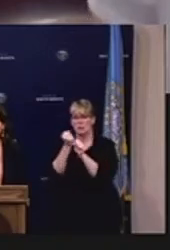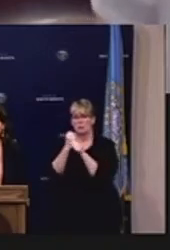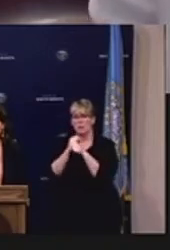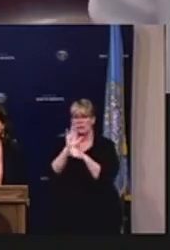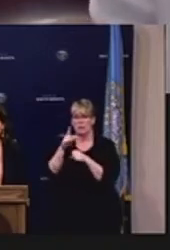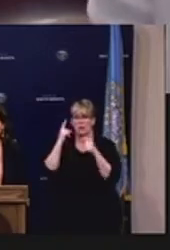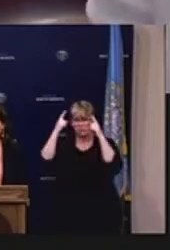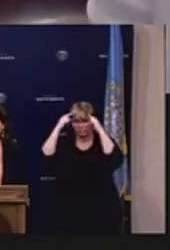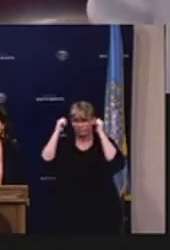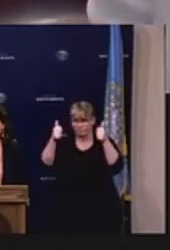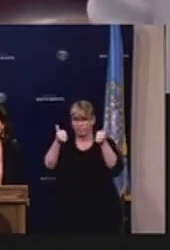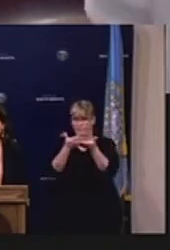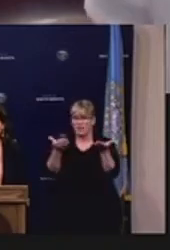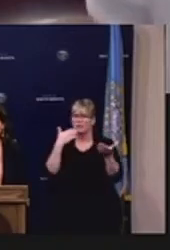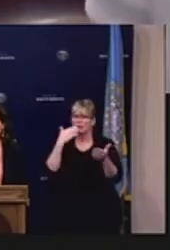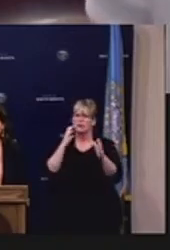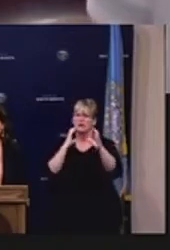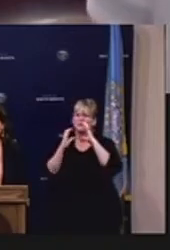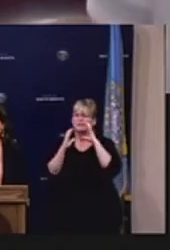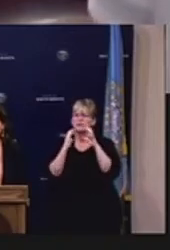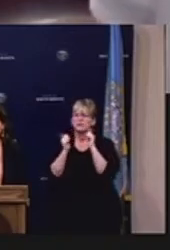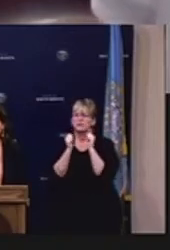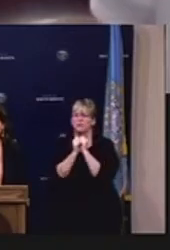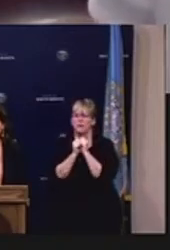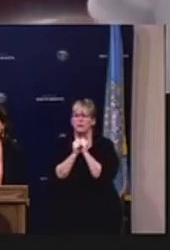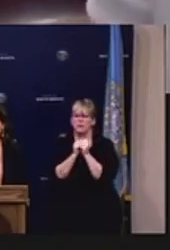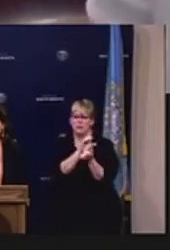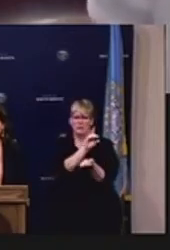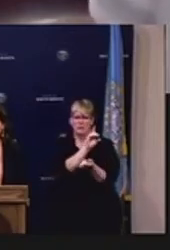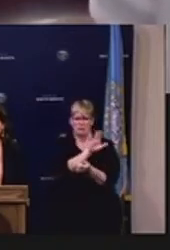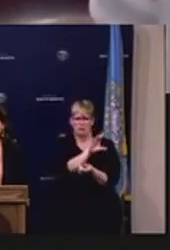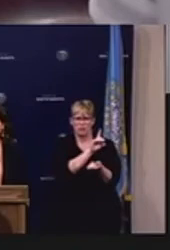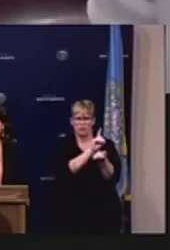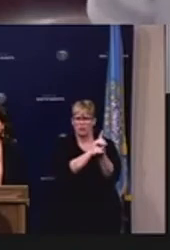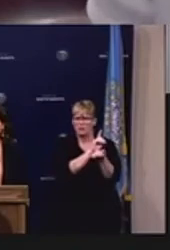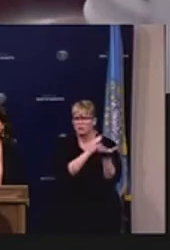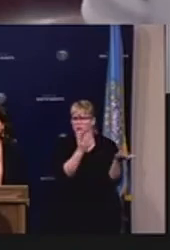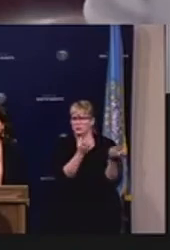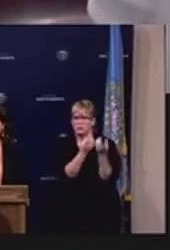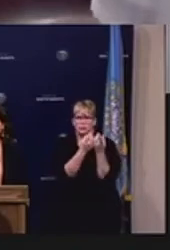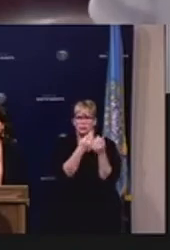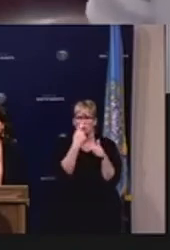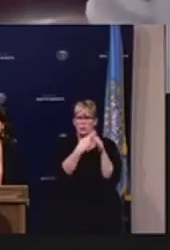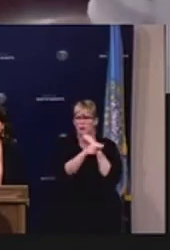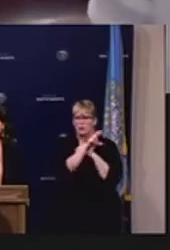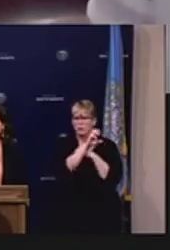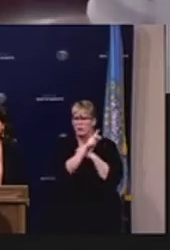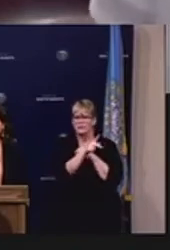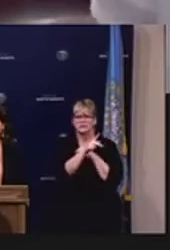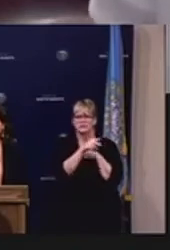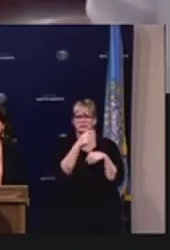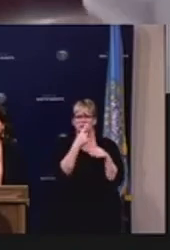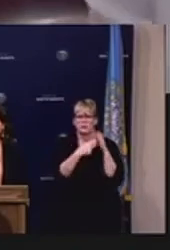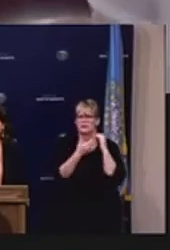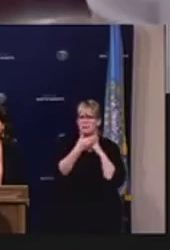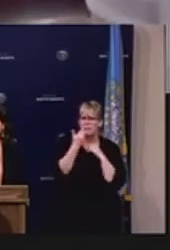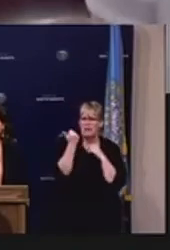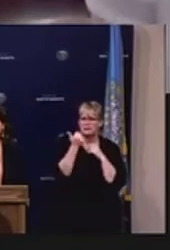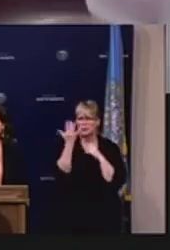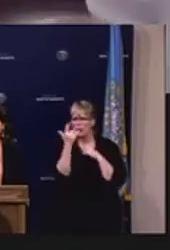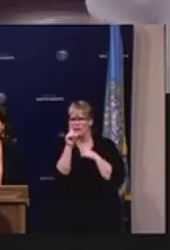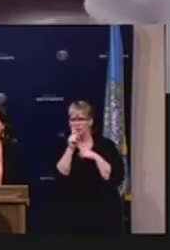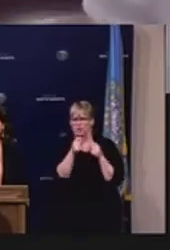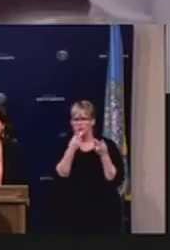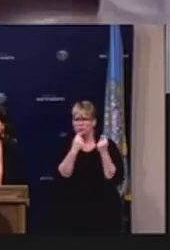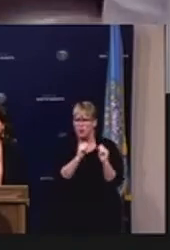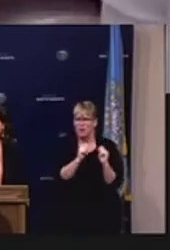choice and have a good conversation with a physician about what are the risks and the benefits, why we should try this clinical trial.